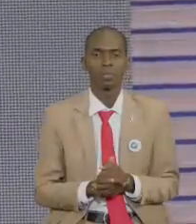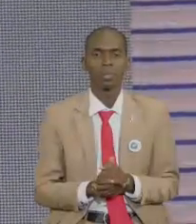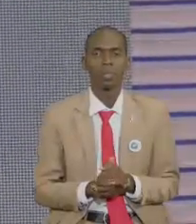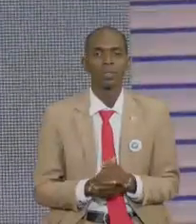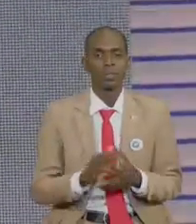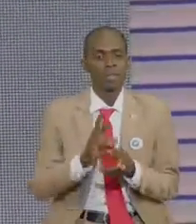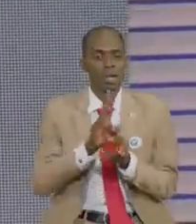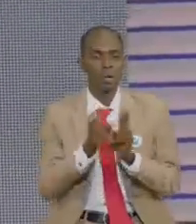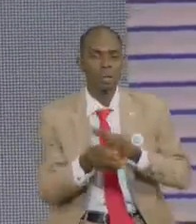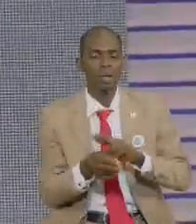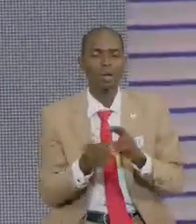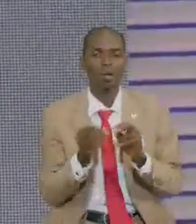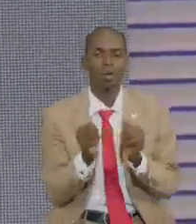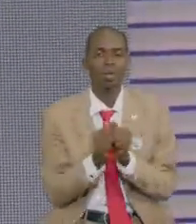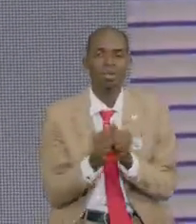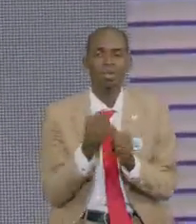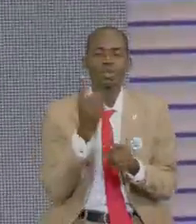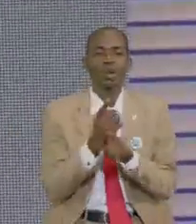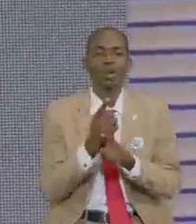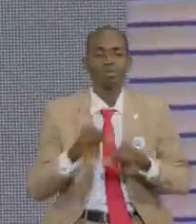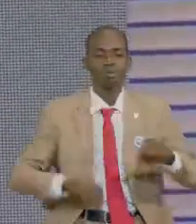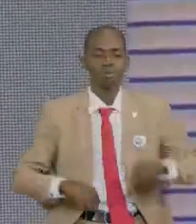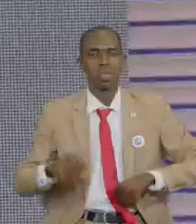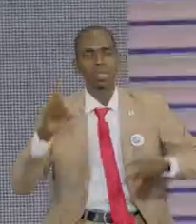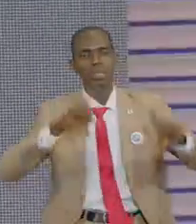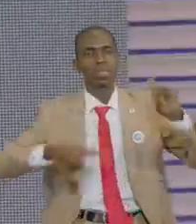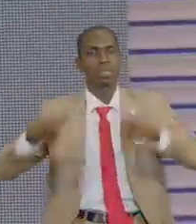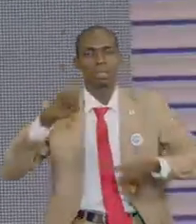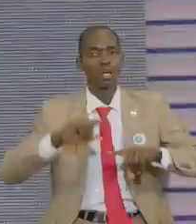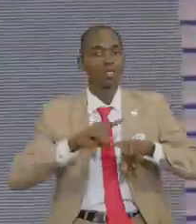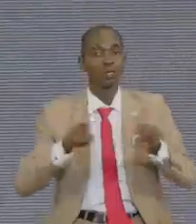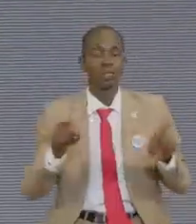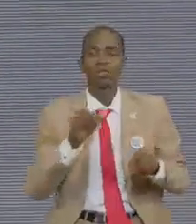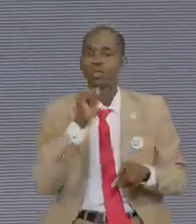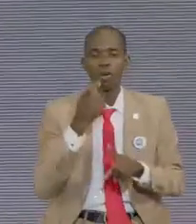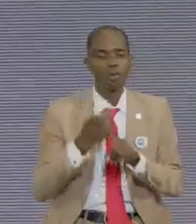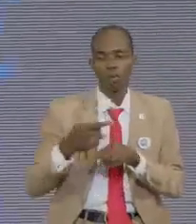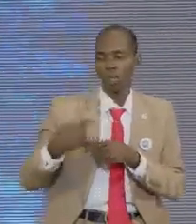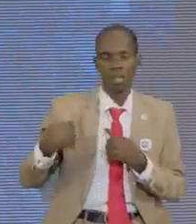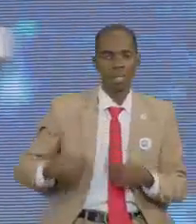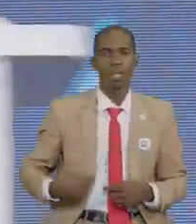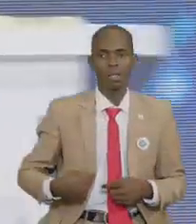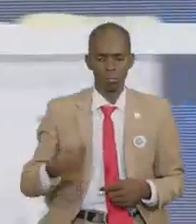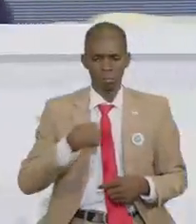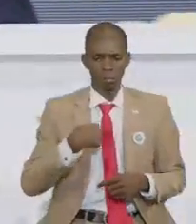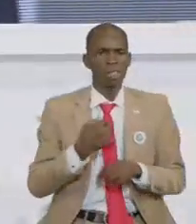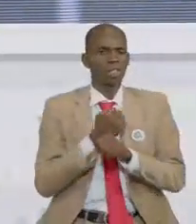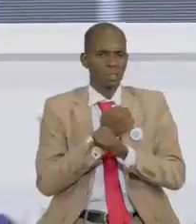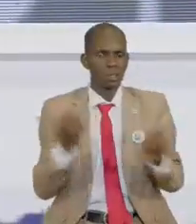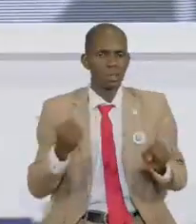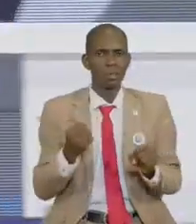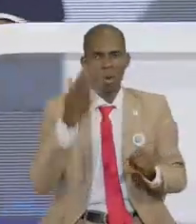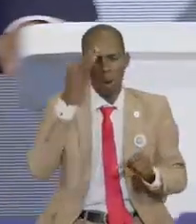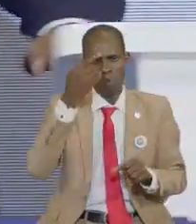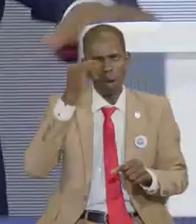Repentance from the mouth. It doesn't come from the heart. Repentance from the head. It